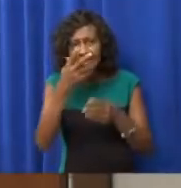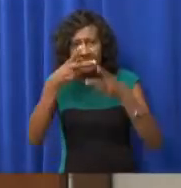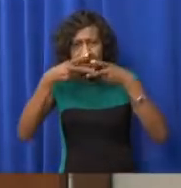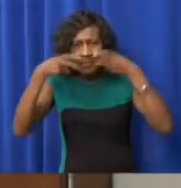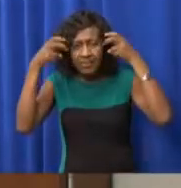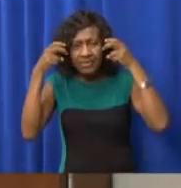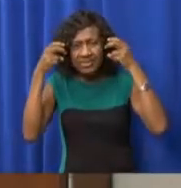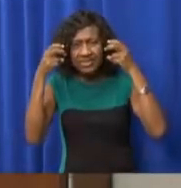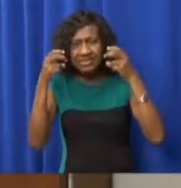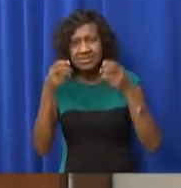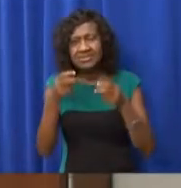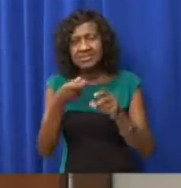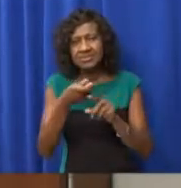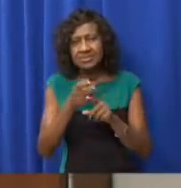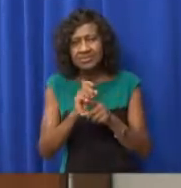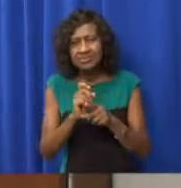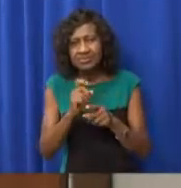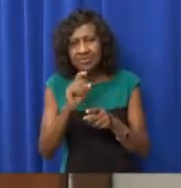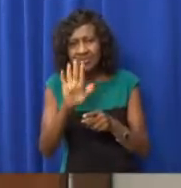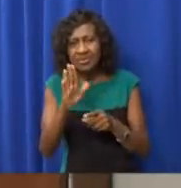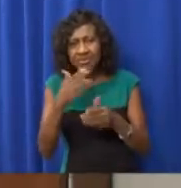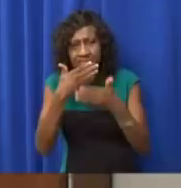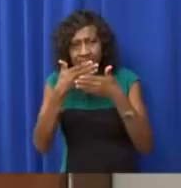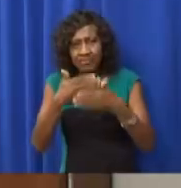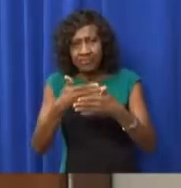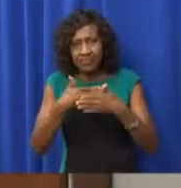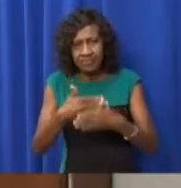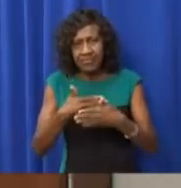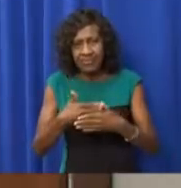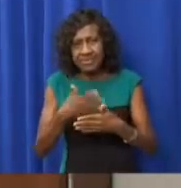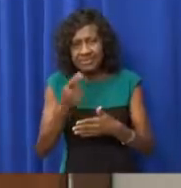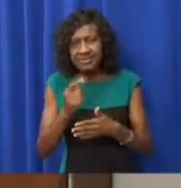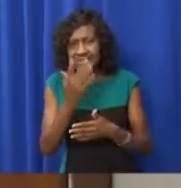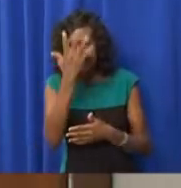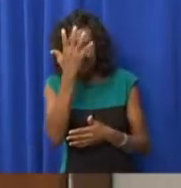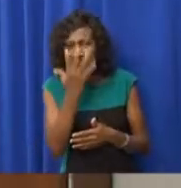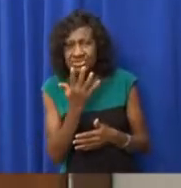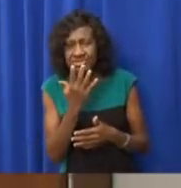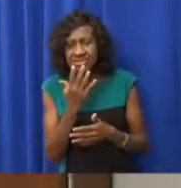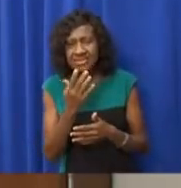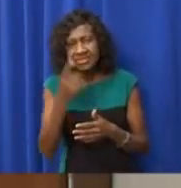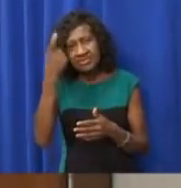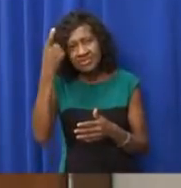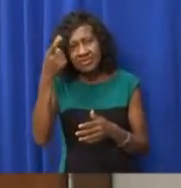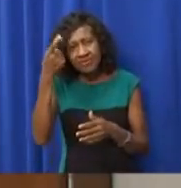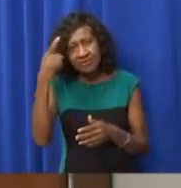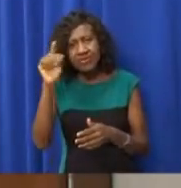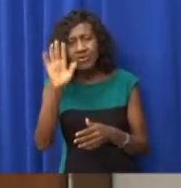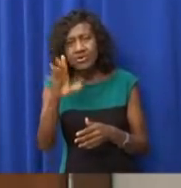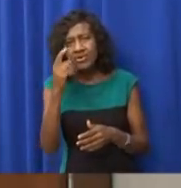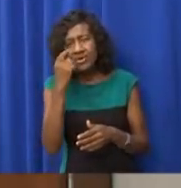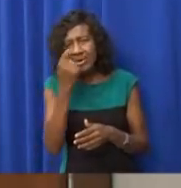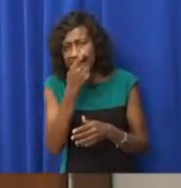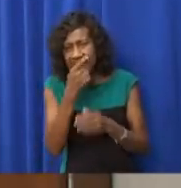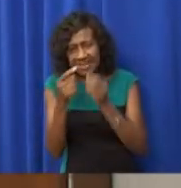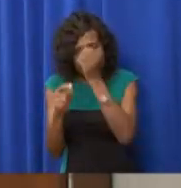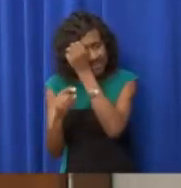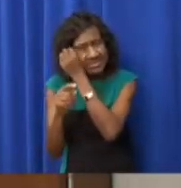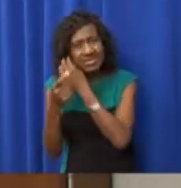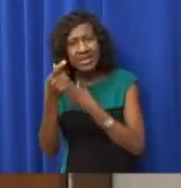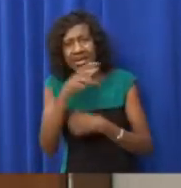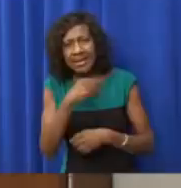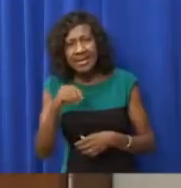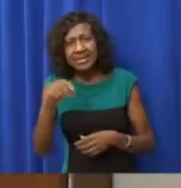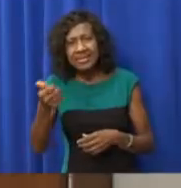face and the face shield is more for your eyes and any other droplets that might arrive from your face, and is